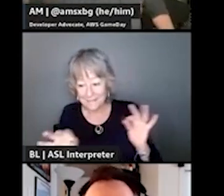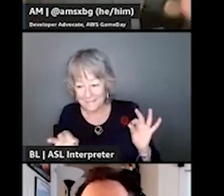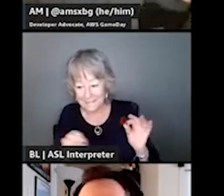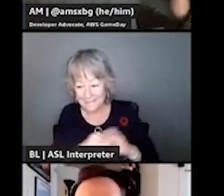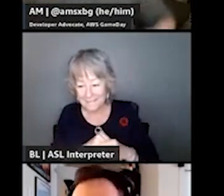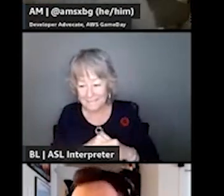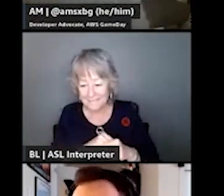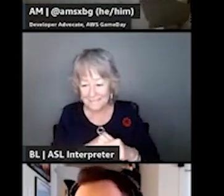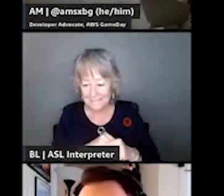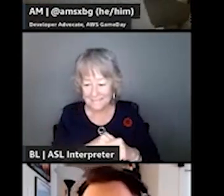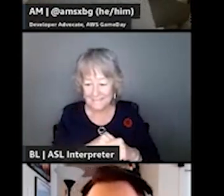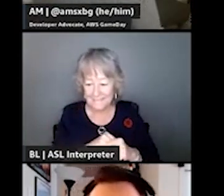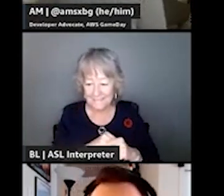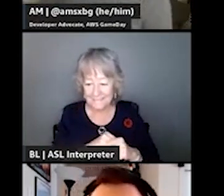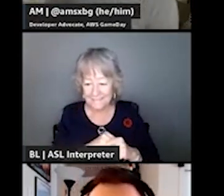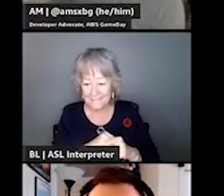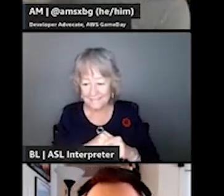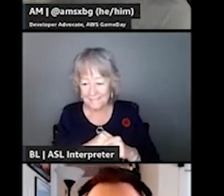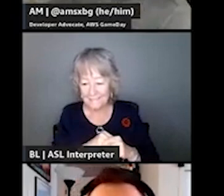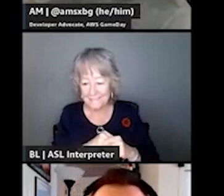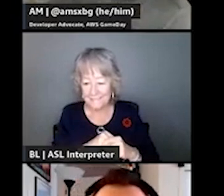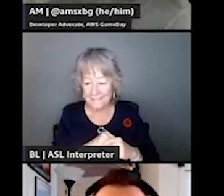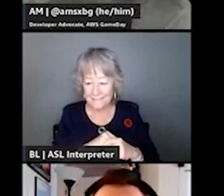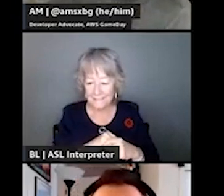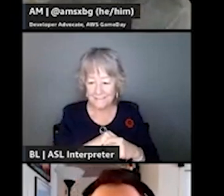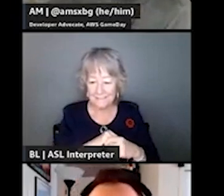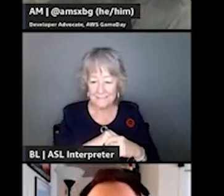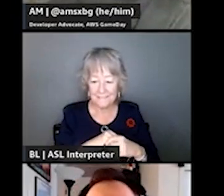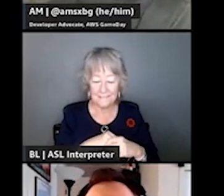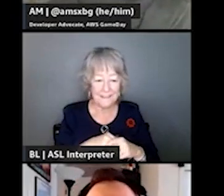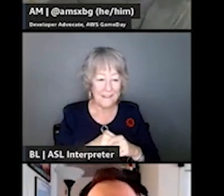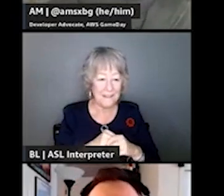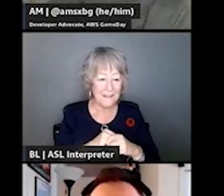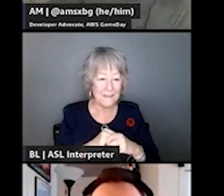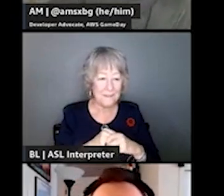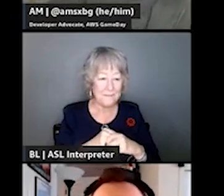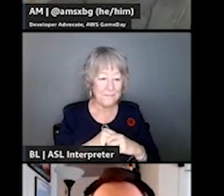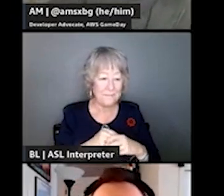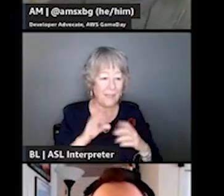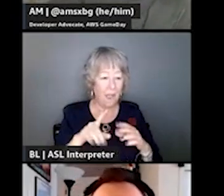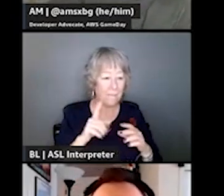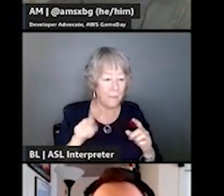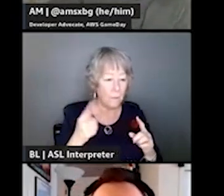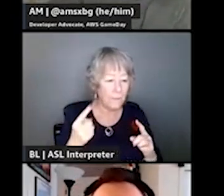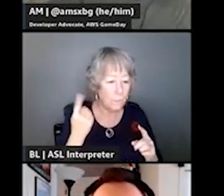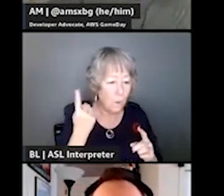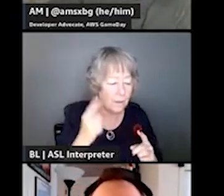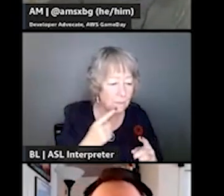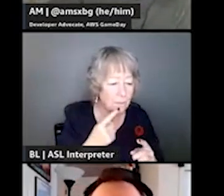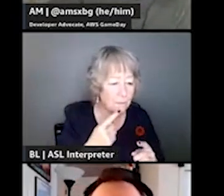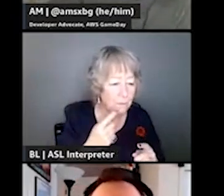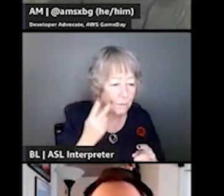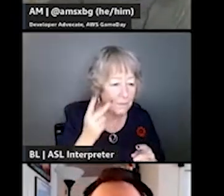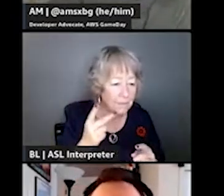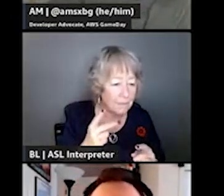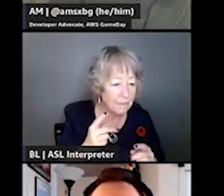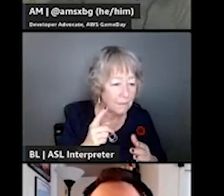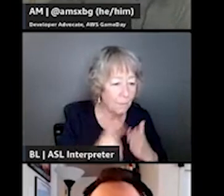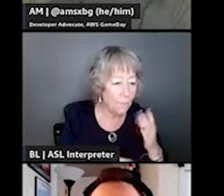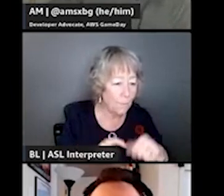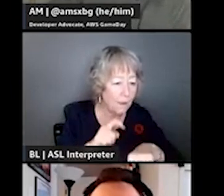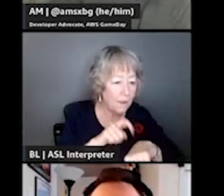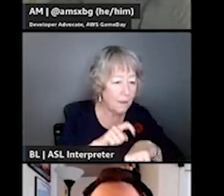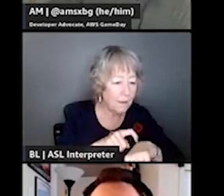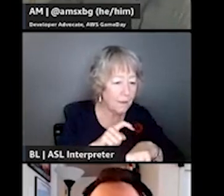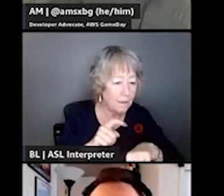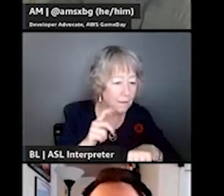not. Want to, but not all the time. We only want to see what you are typing like right now. We don't want to go and say